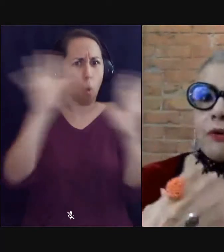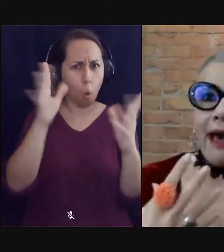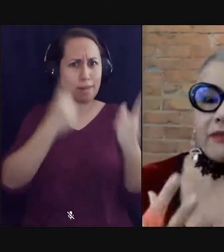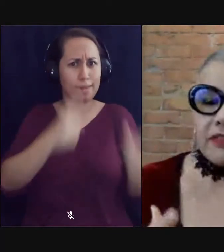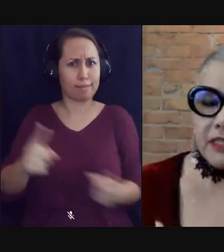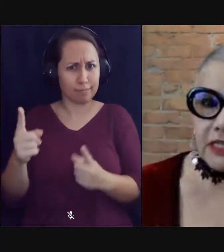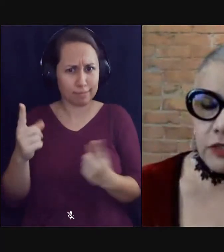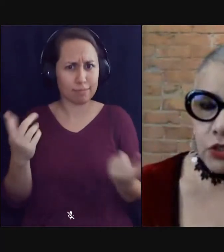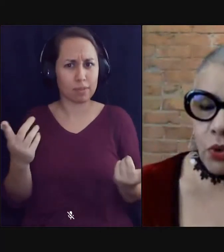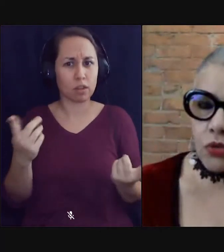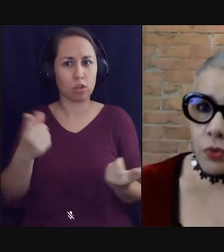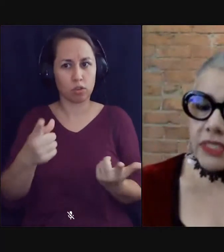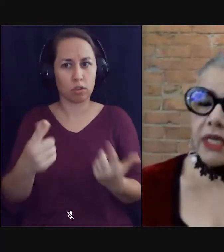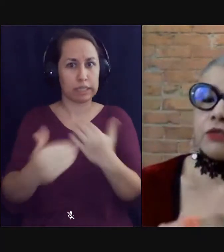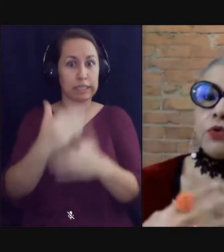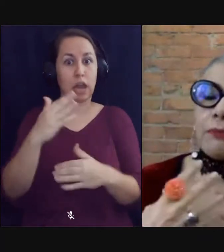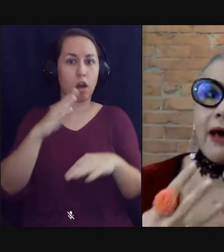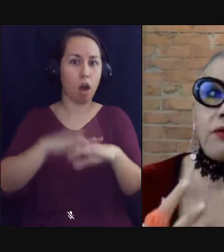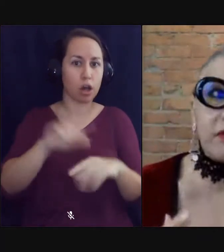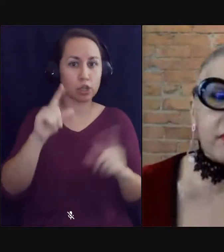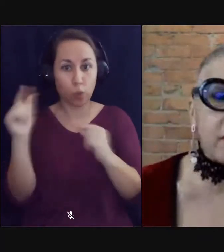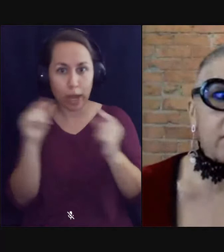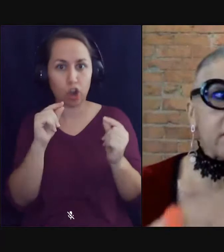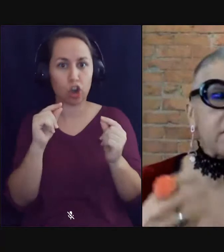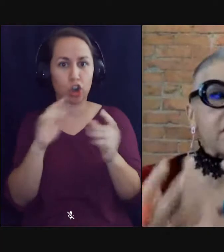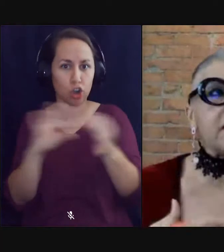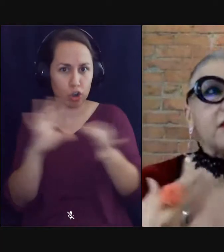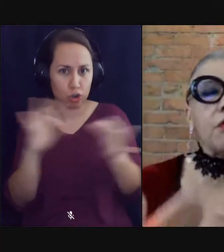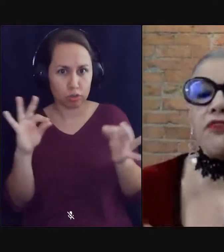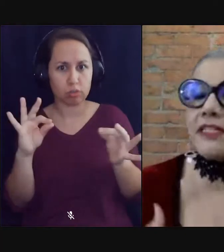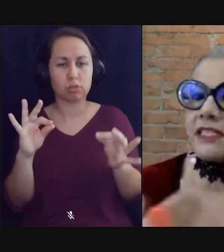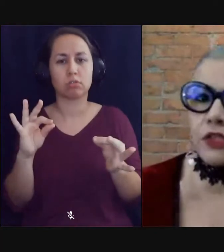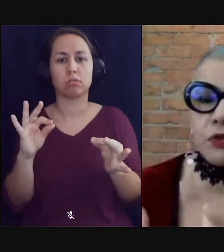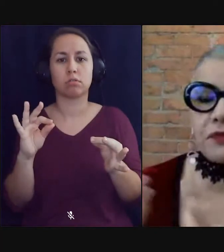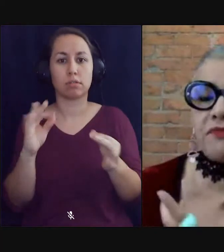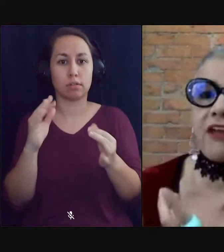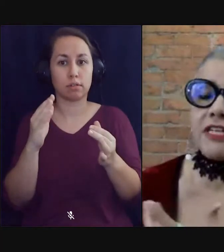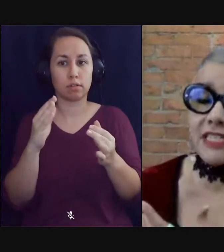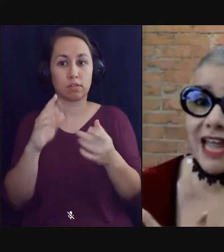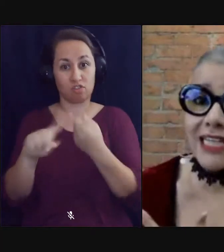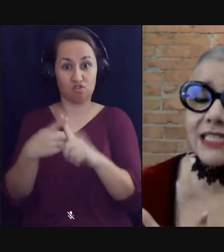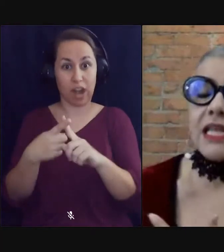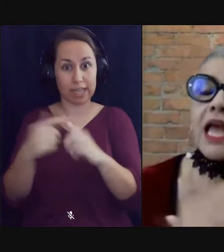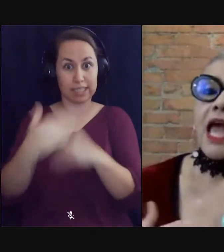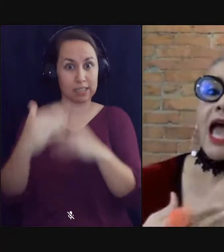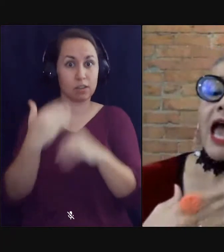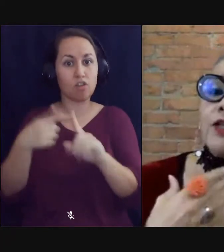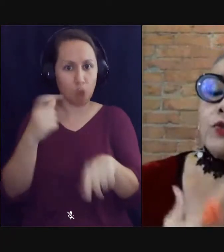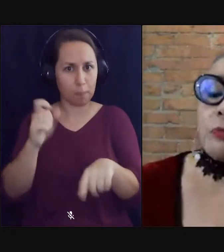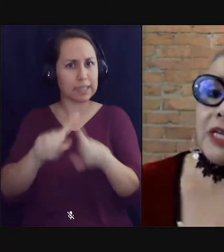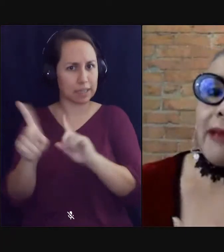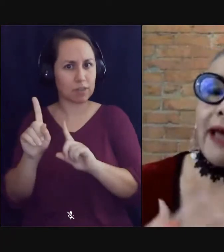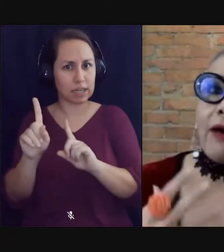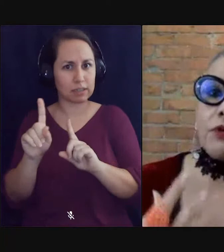You talk about the things that are sent to you on Twitter. You talk about the things that your friends sent you from various sites.